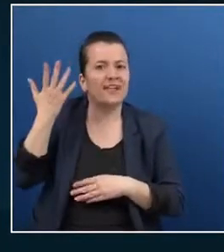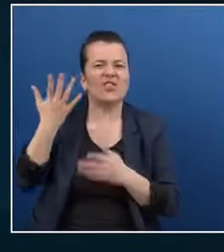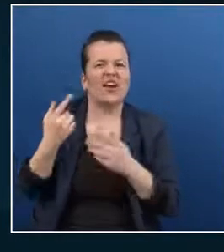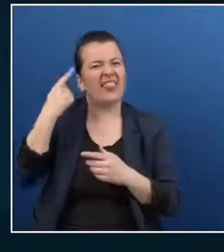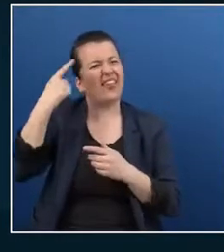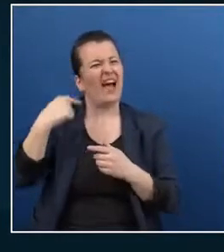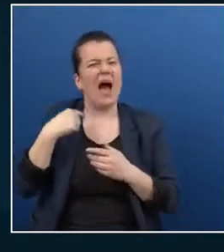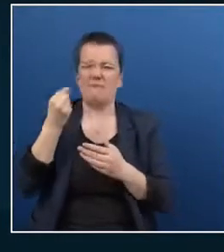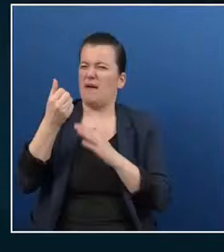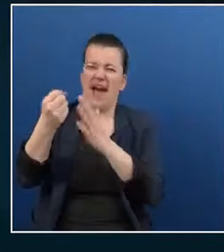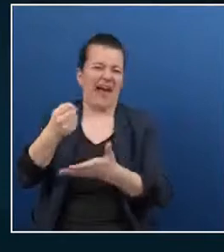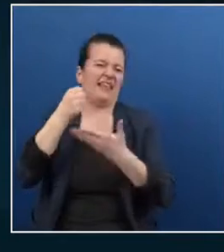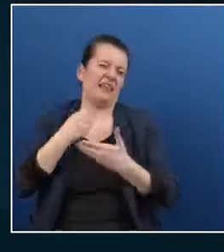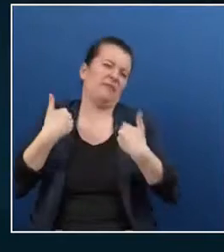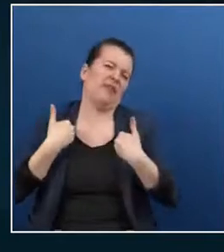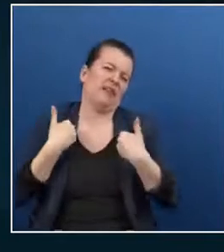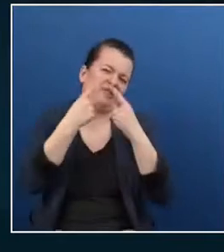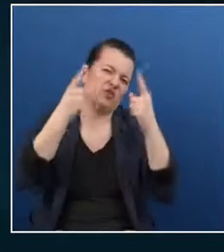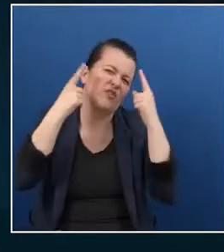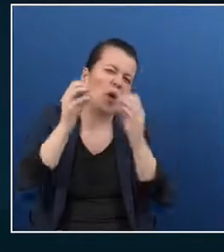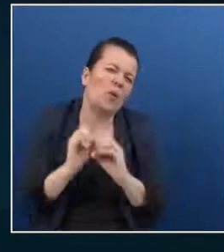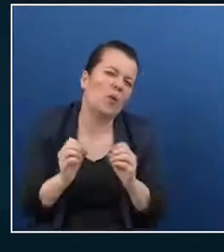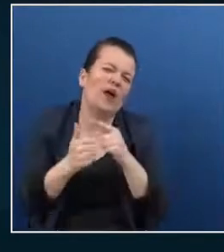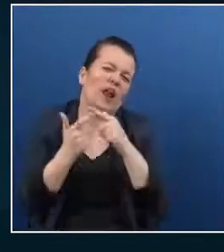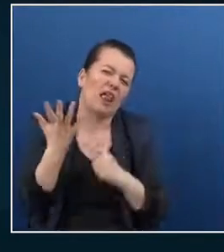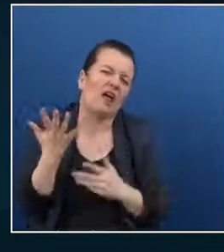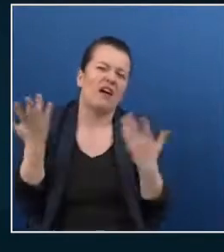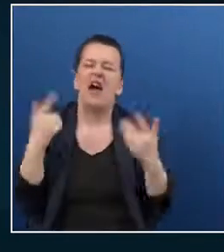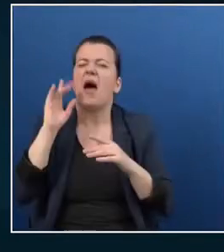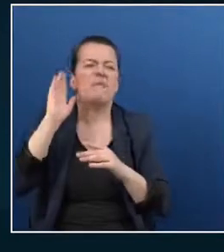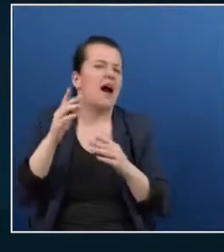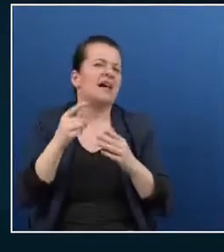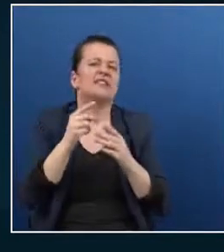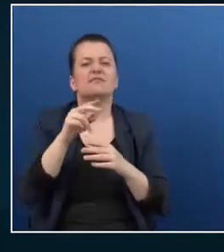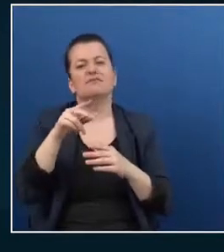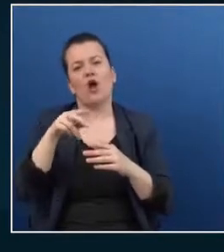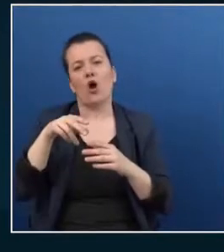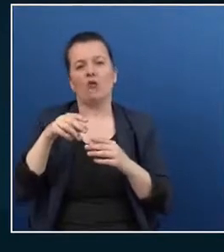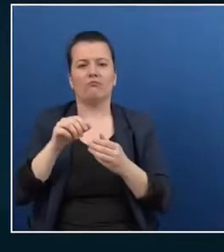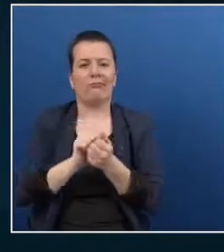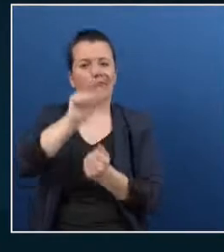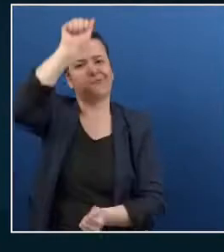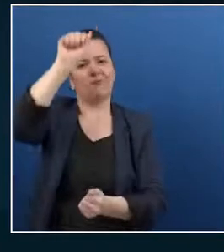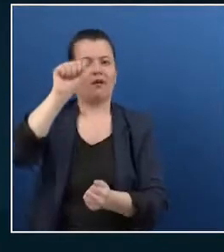because maybe they're attached to PhDs or something like that.